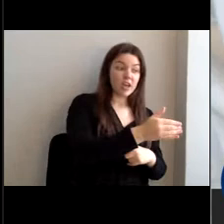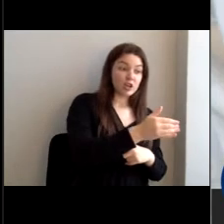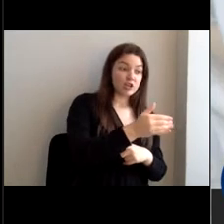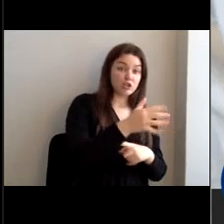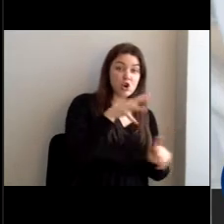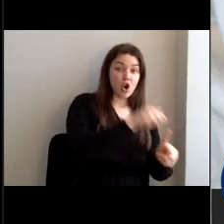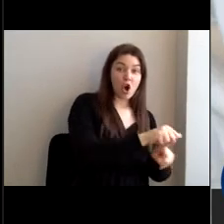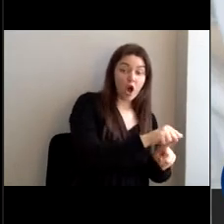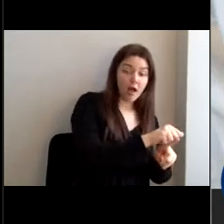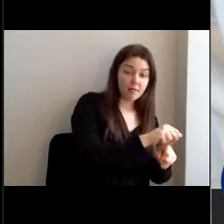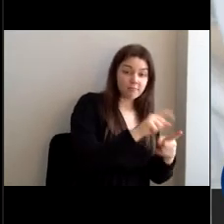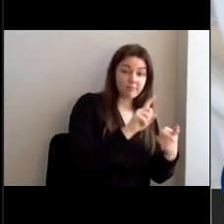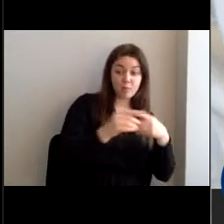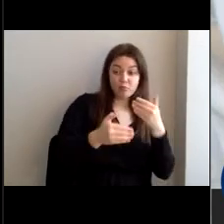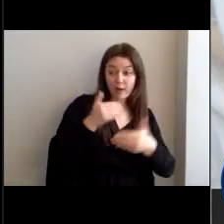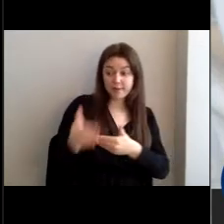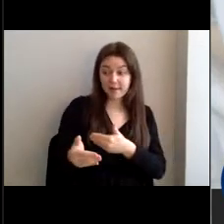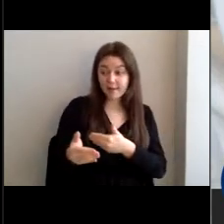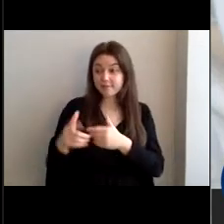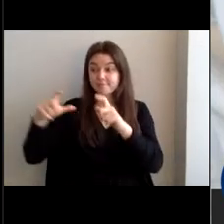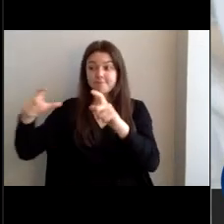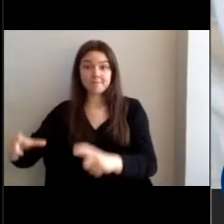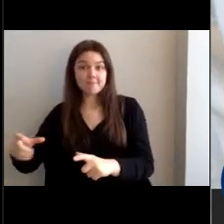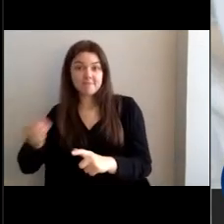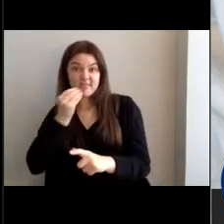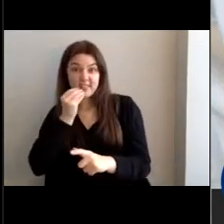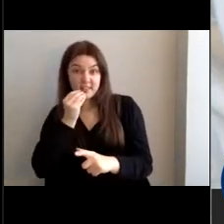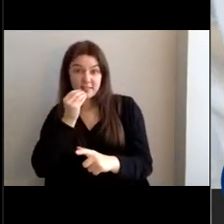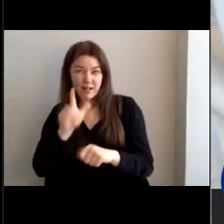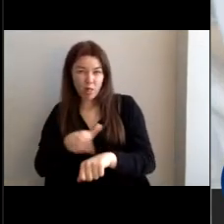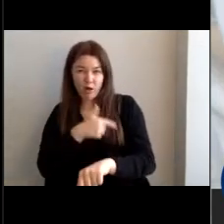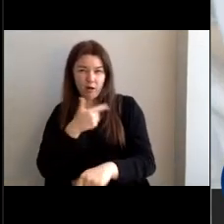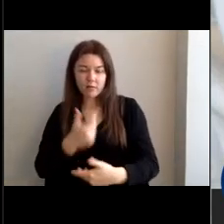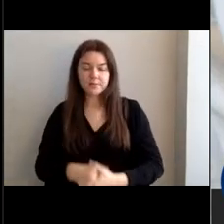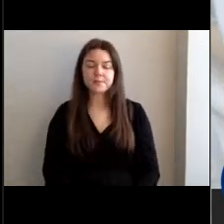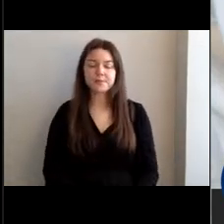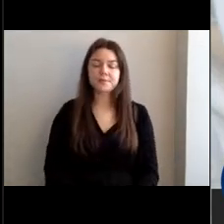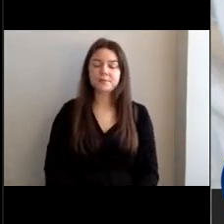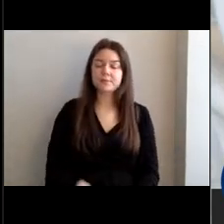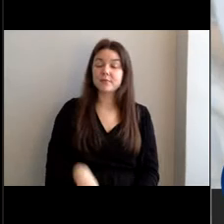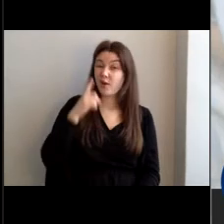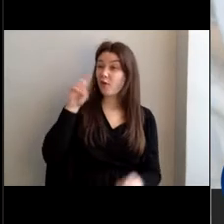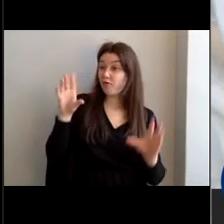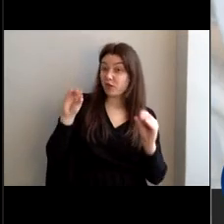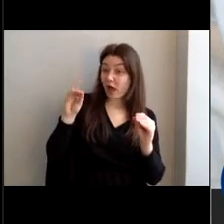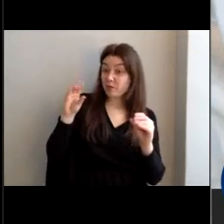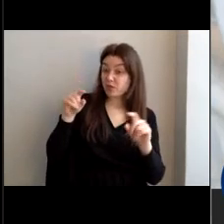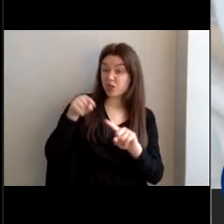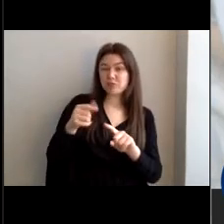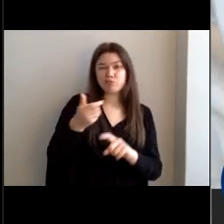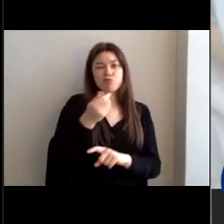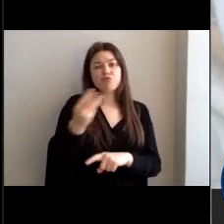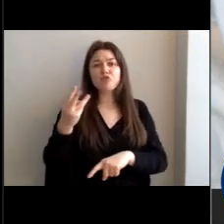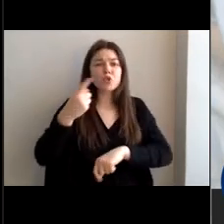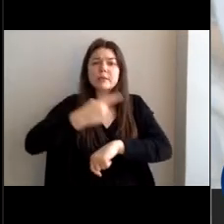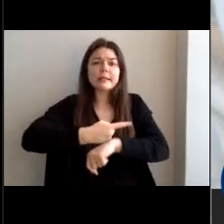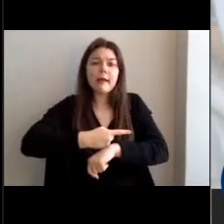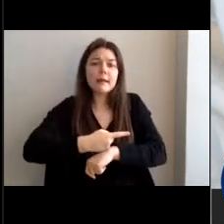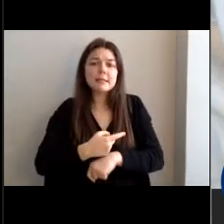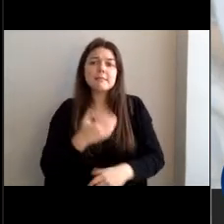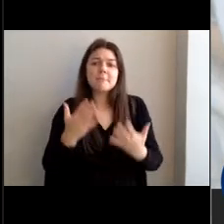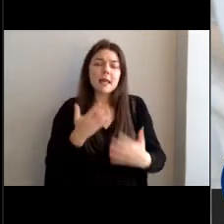up? I think for the lobster specifically, you're just looking at a couple days,